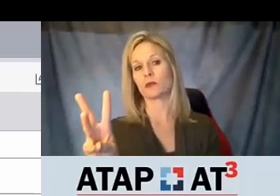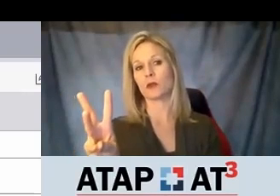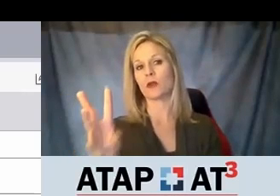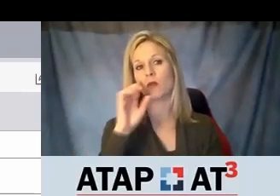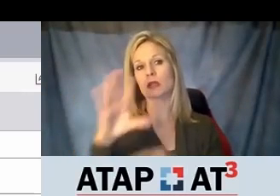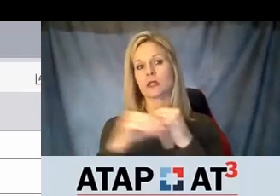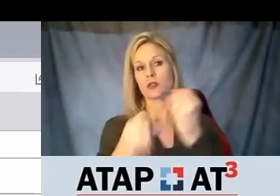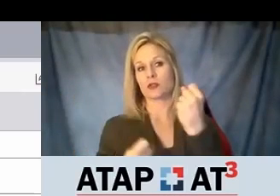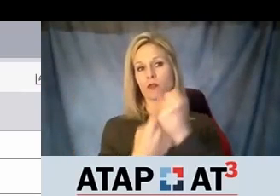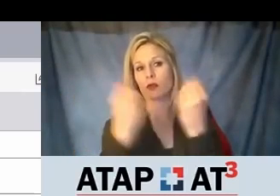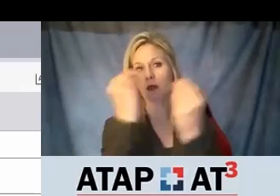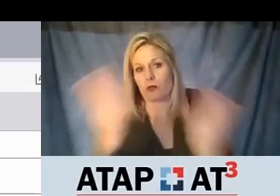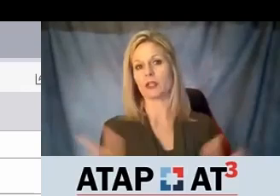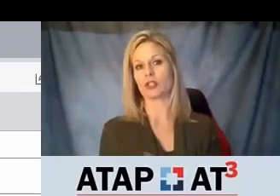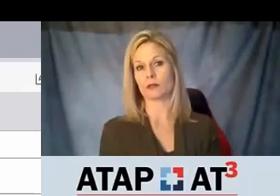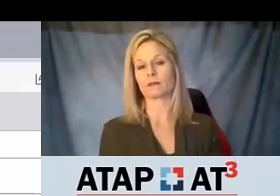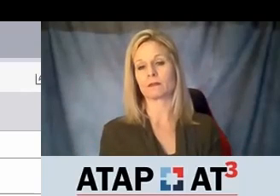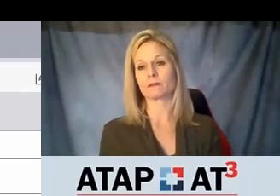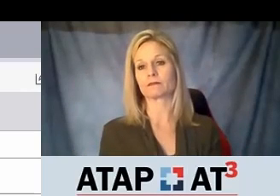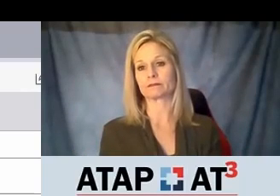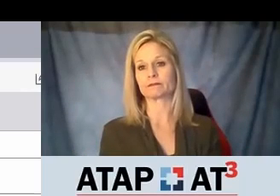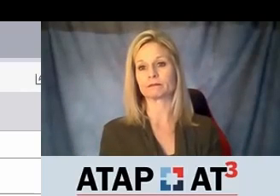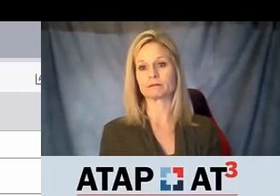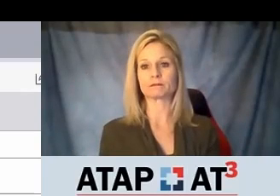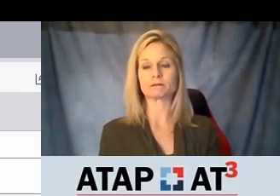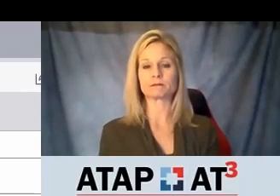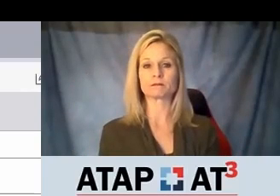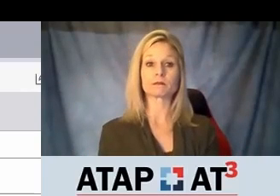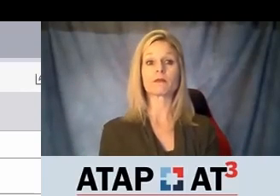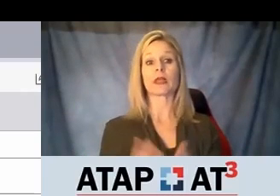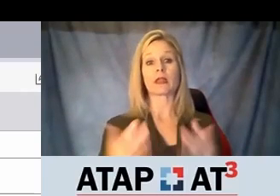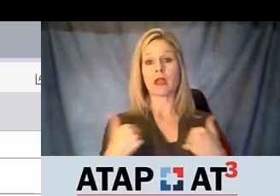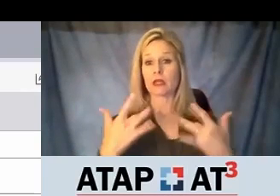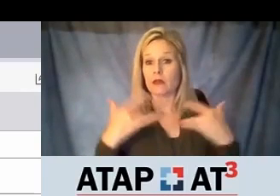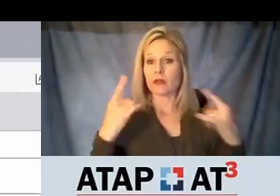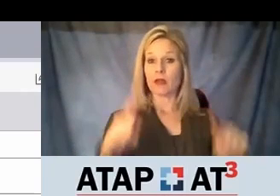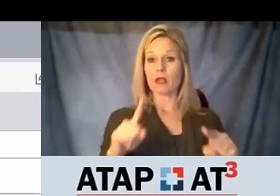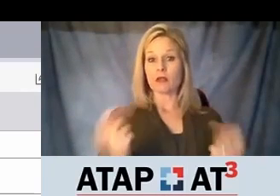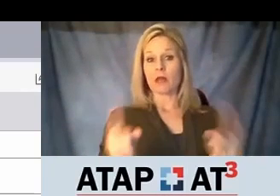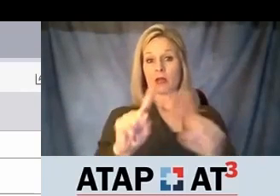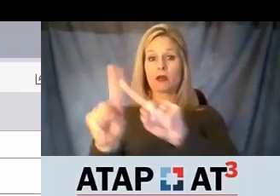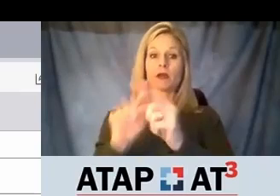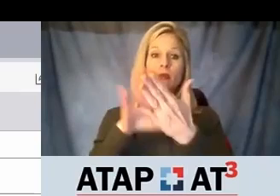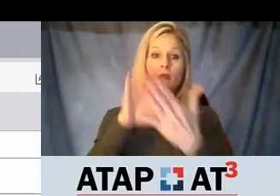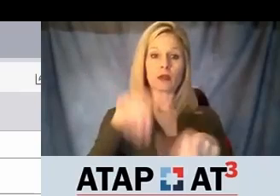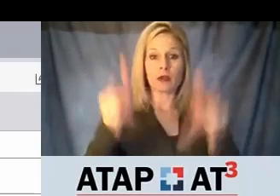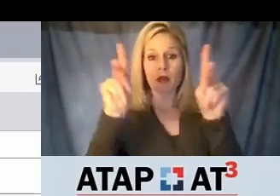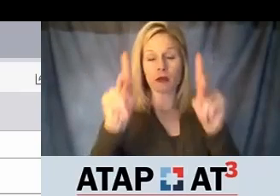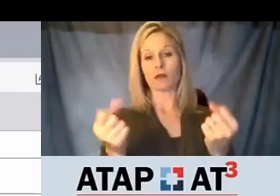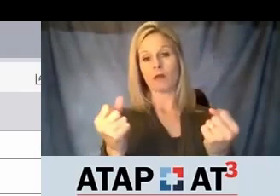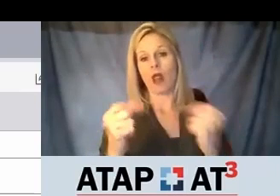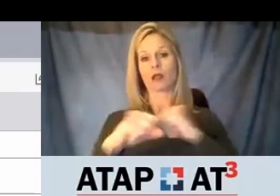supports and information. They have events and learning opportunities. They have plenty of news